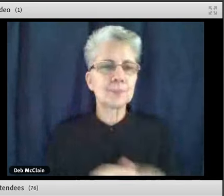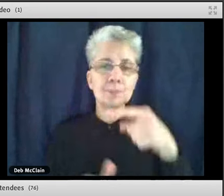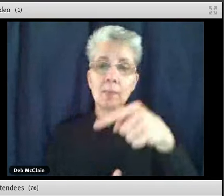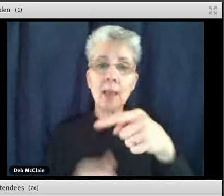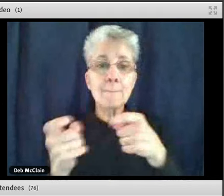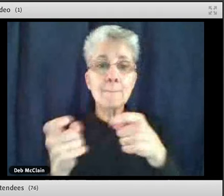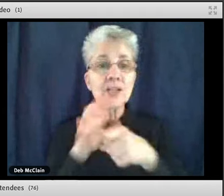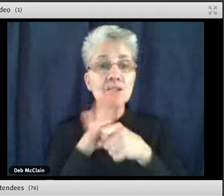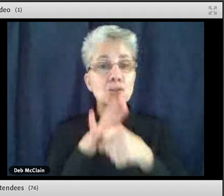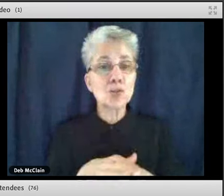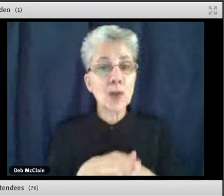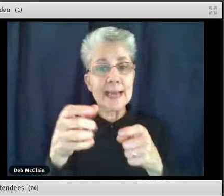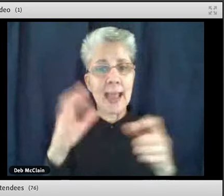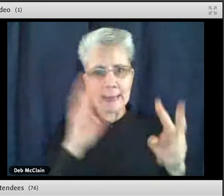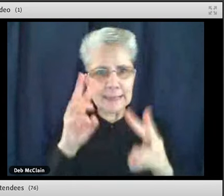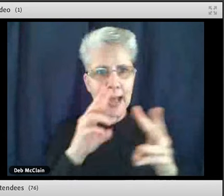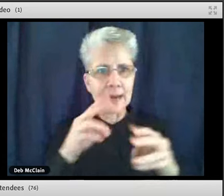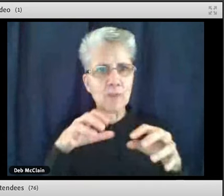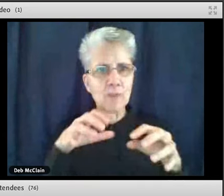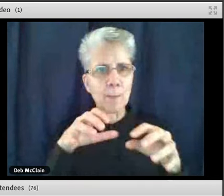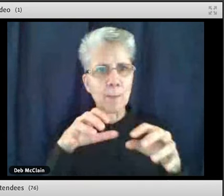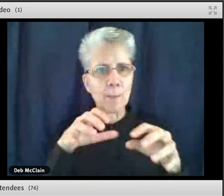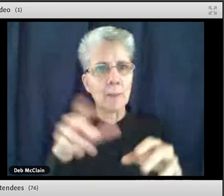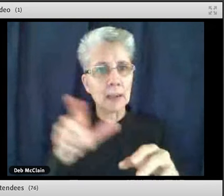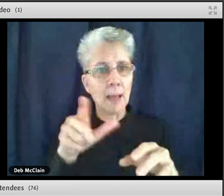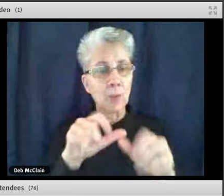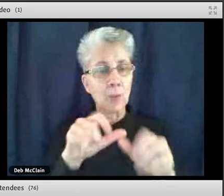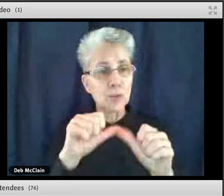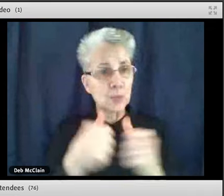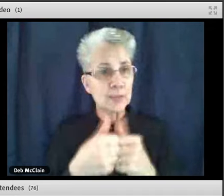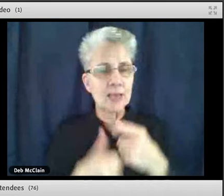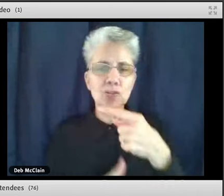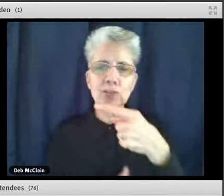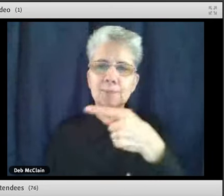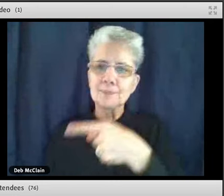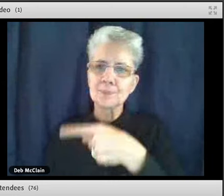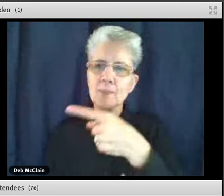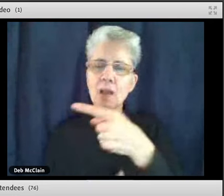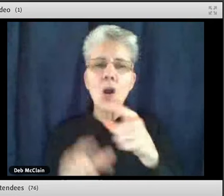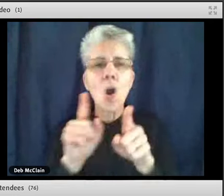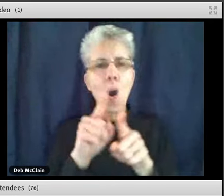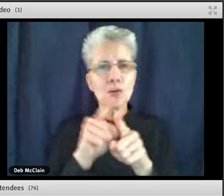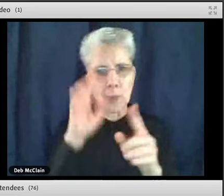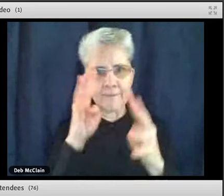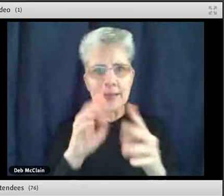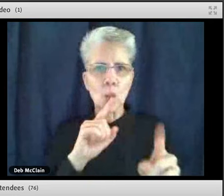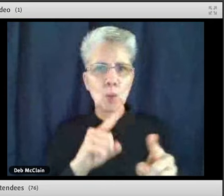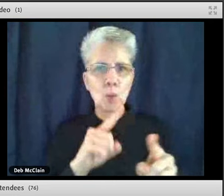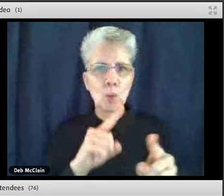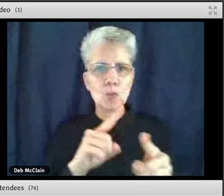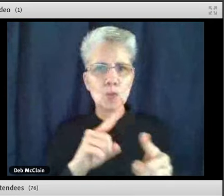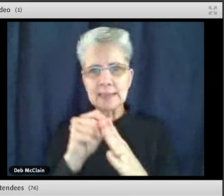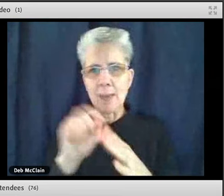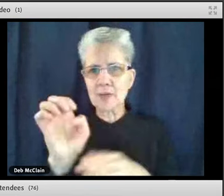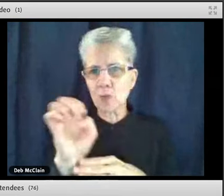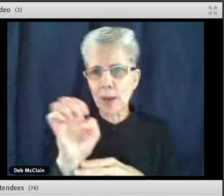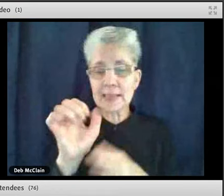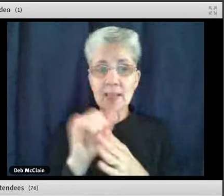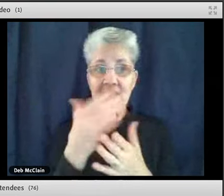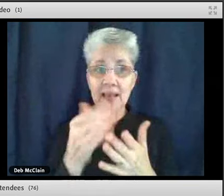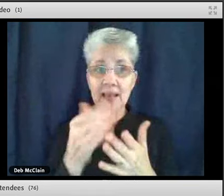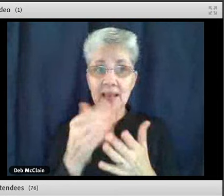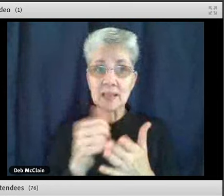nonprofits. We don't think about special libraries and nonprofits. There's another one from American Libraries about managing stress. And then